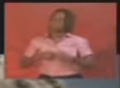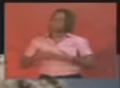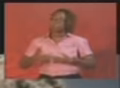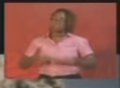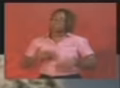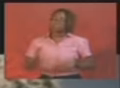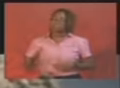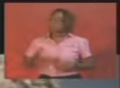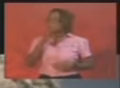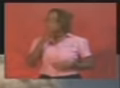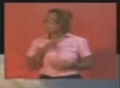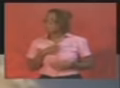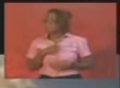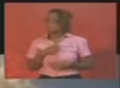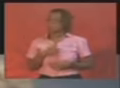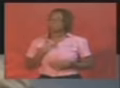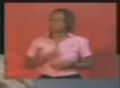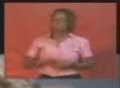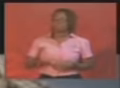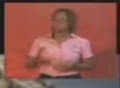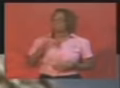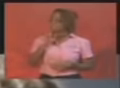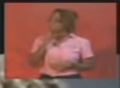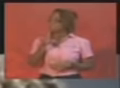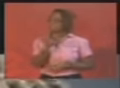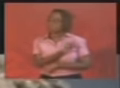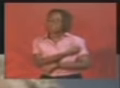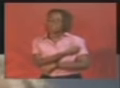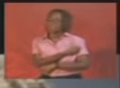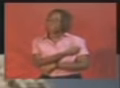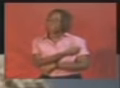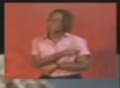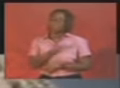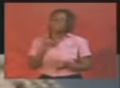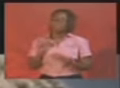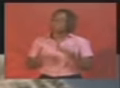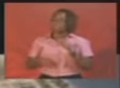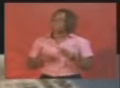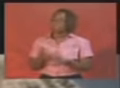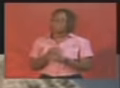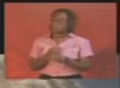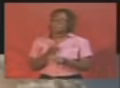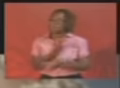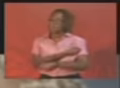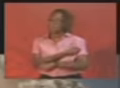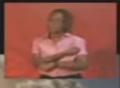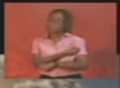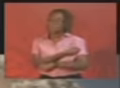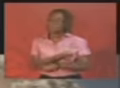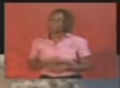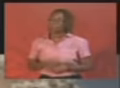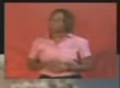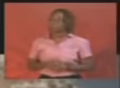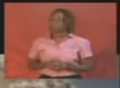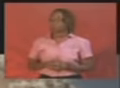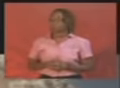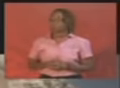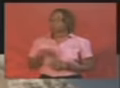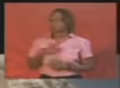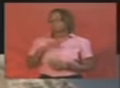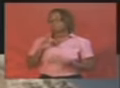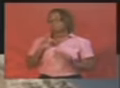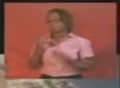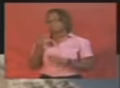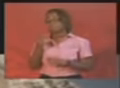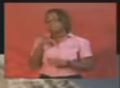be vaccinated because they can't get the vaccine. So at what level is that? My second question is